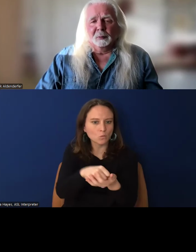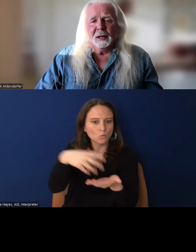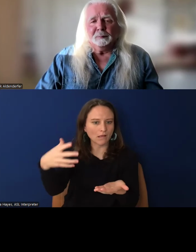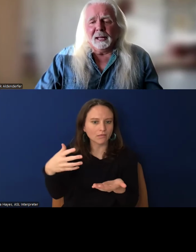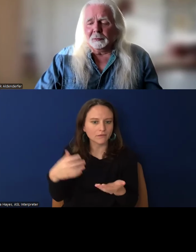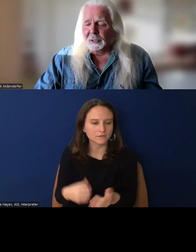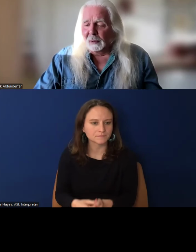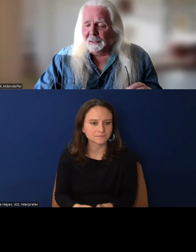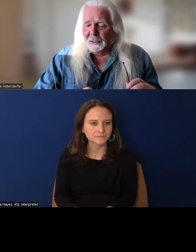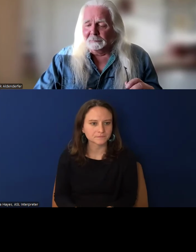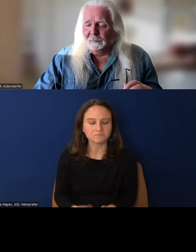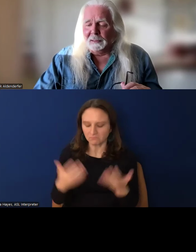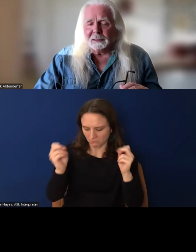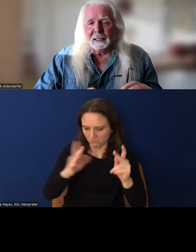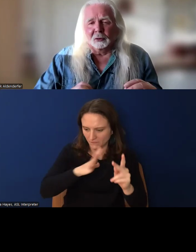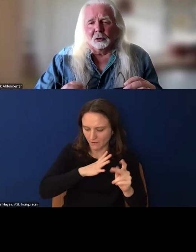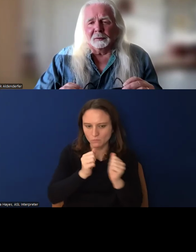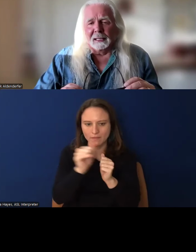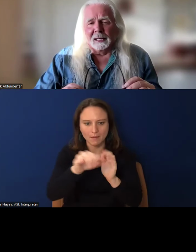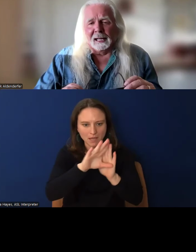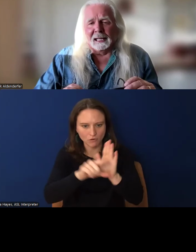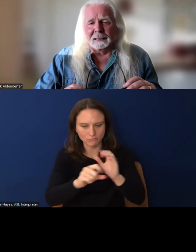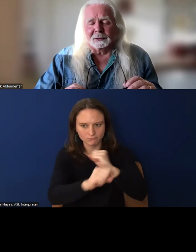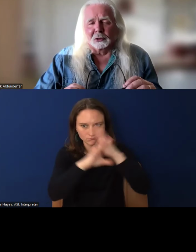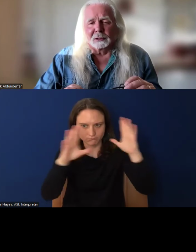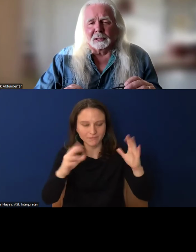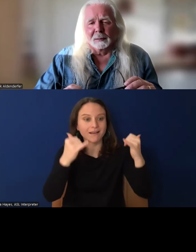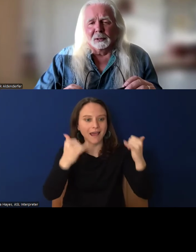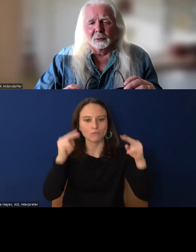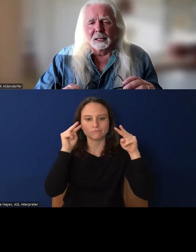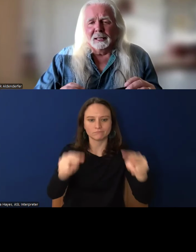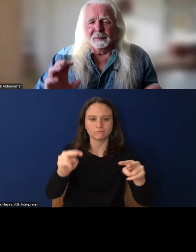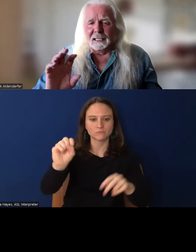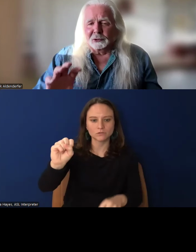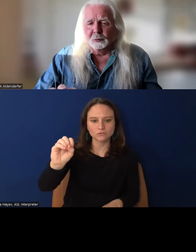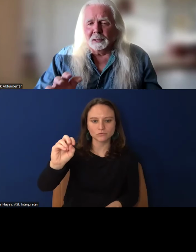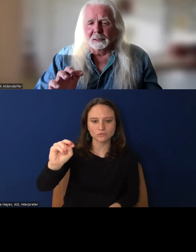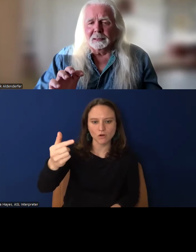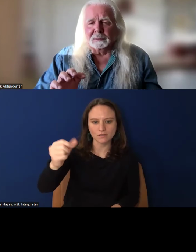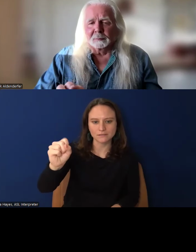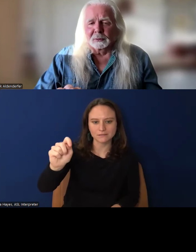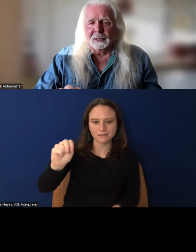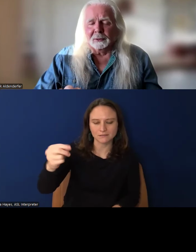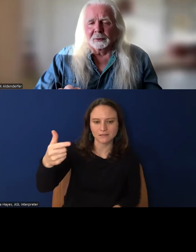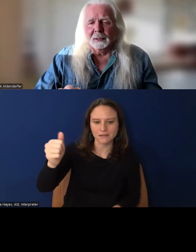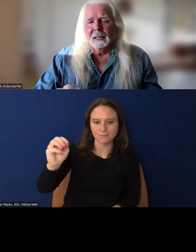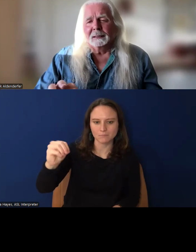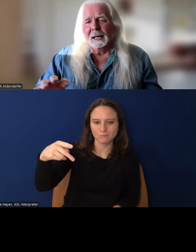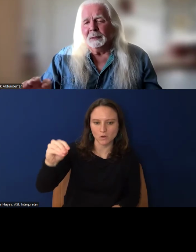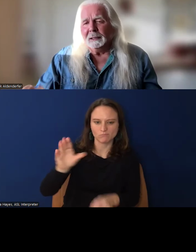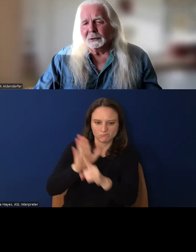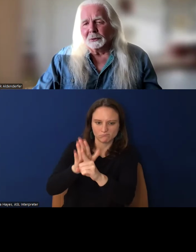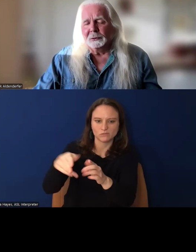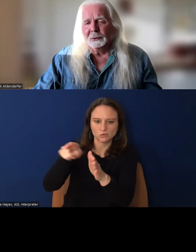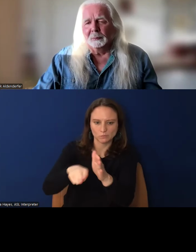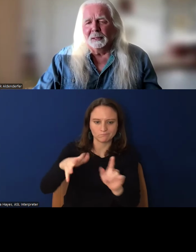Okay, with that background in mind, then, let's take a look then at Songtsen Gampo, that tomb context in particular. Now we